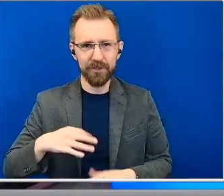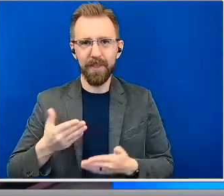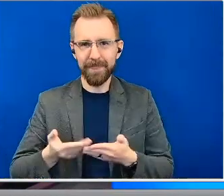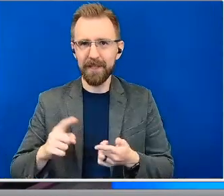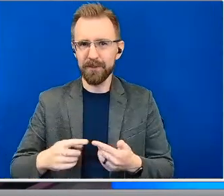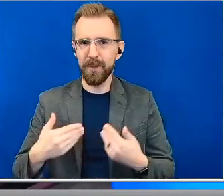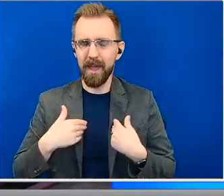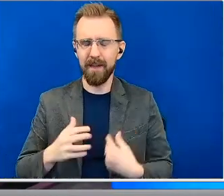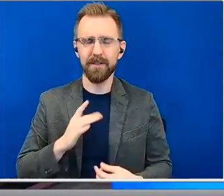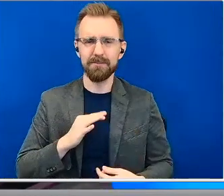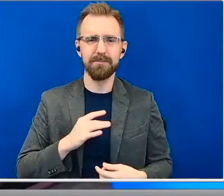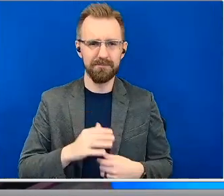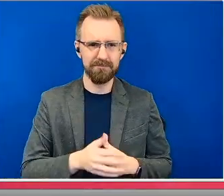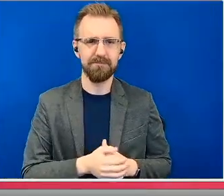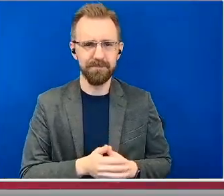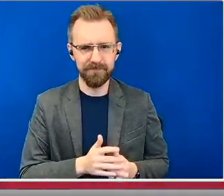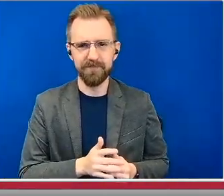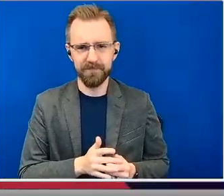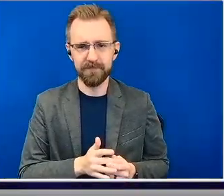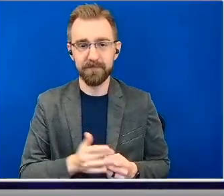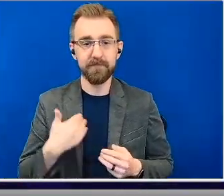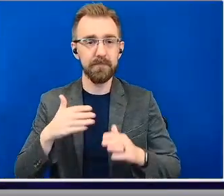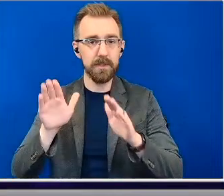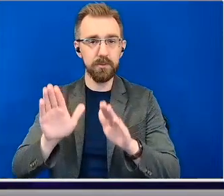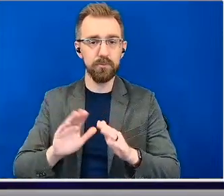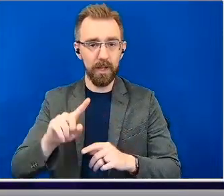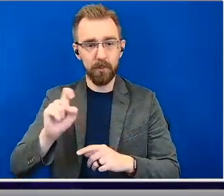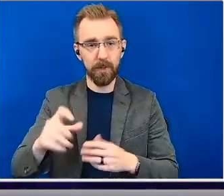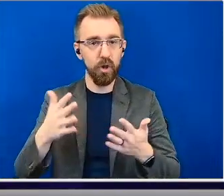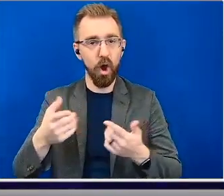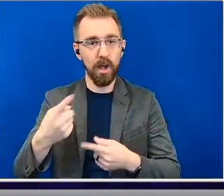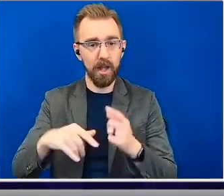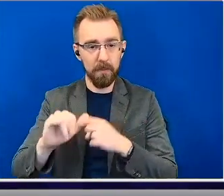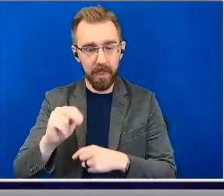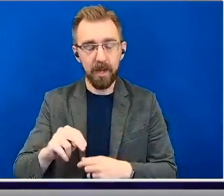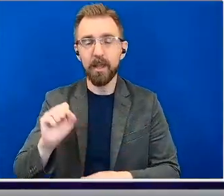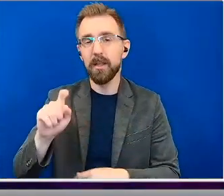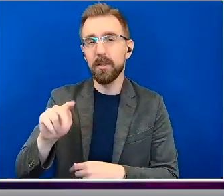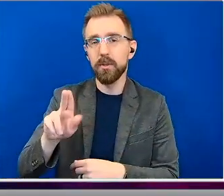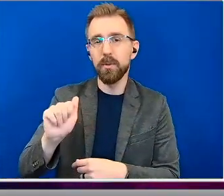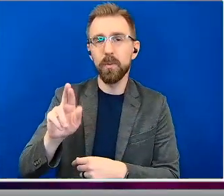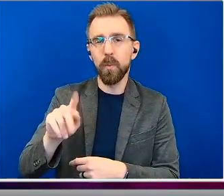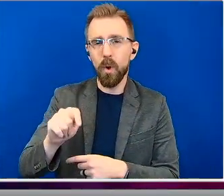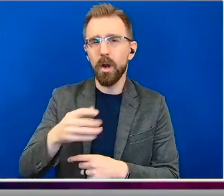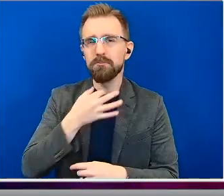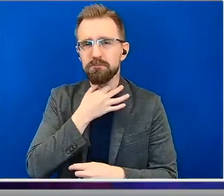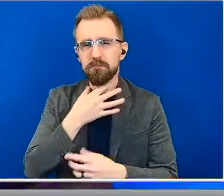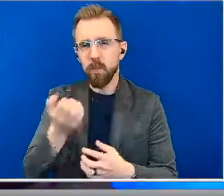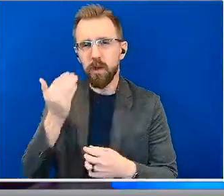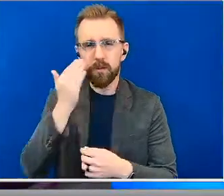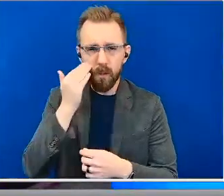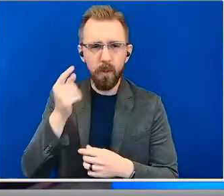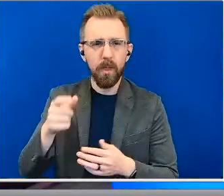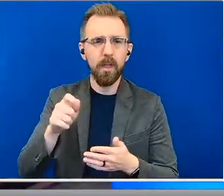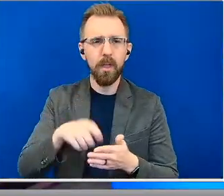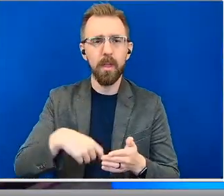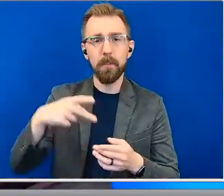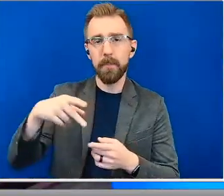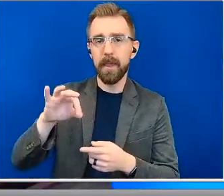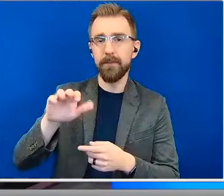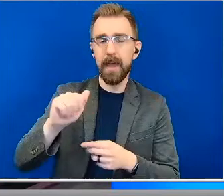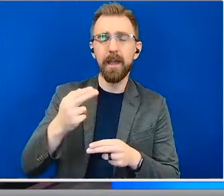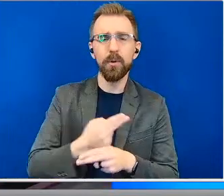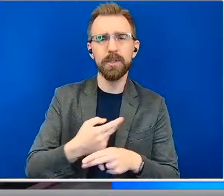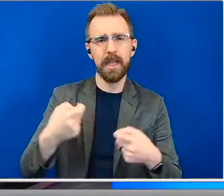Yeah. We have some great questions already coming in. Stuart has a question. Stuart wants to know, he writes, PFA uses electricity for